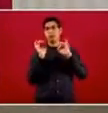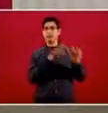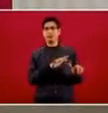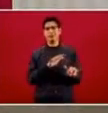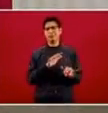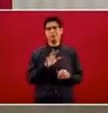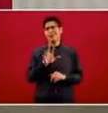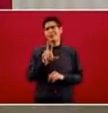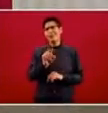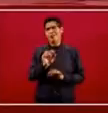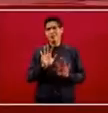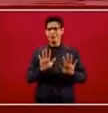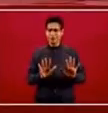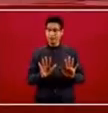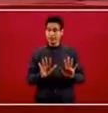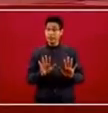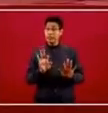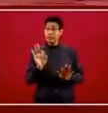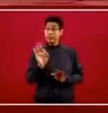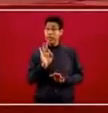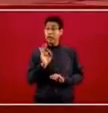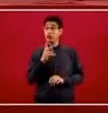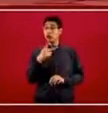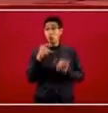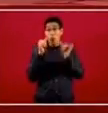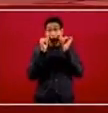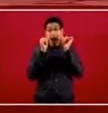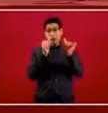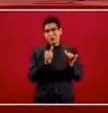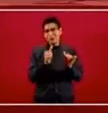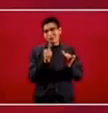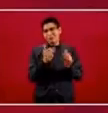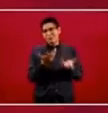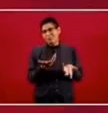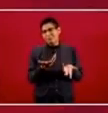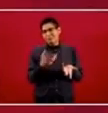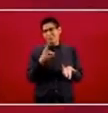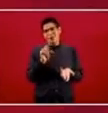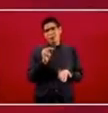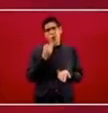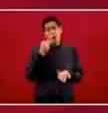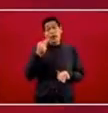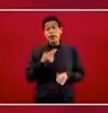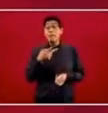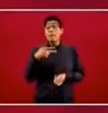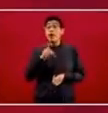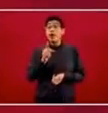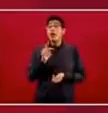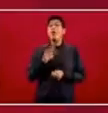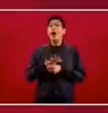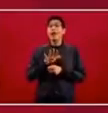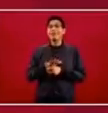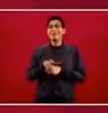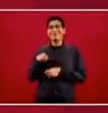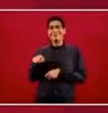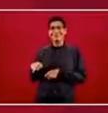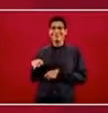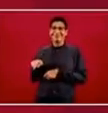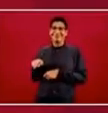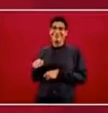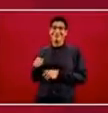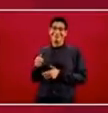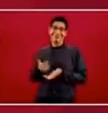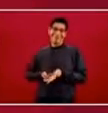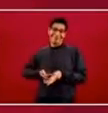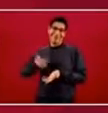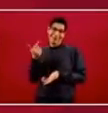medical attention. And we don't want to saturate our medical units and facilities with mild symptom or low